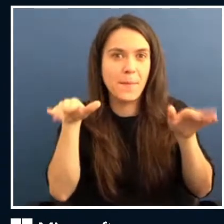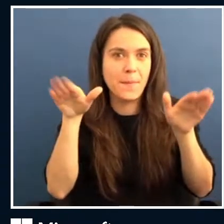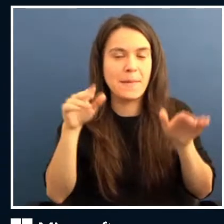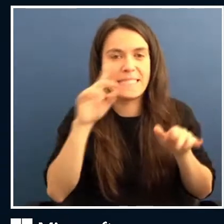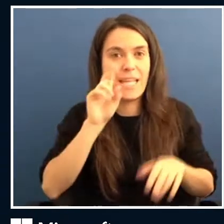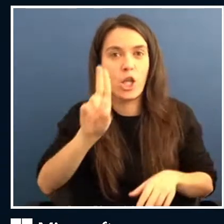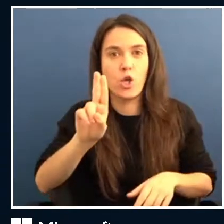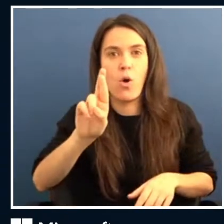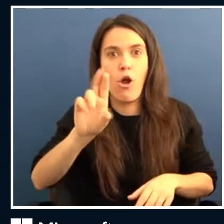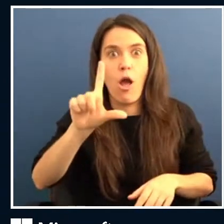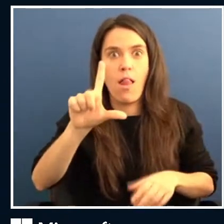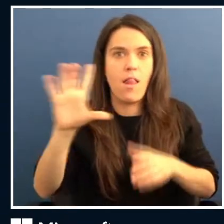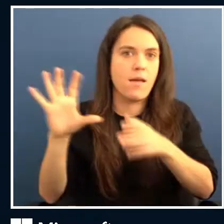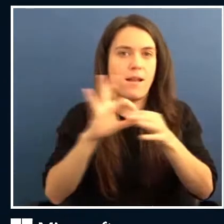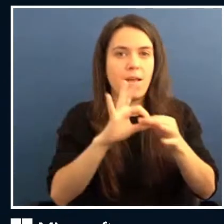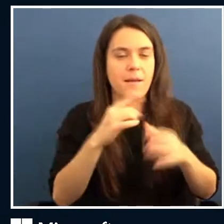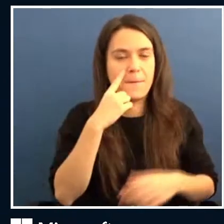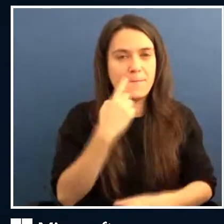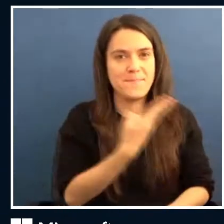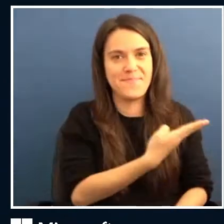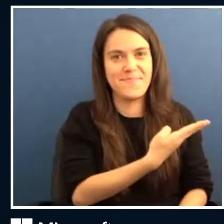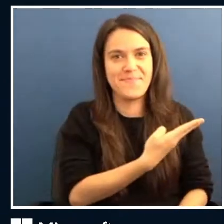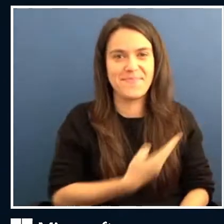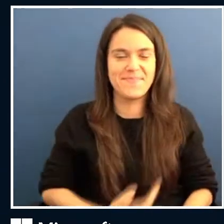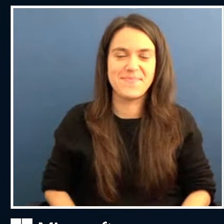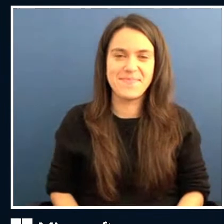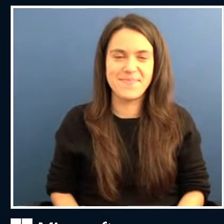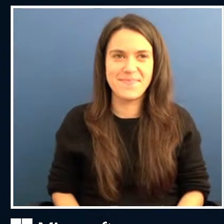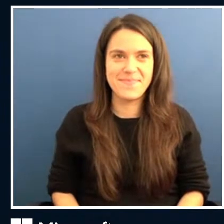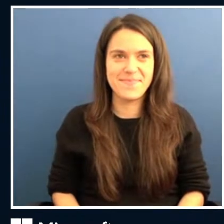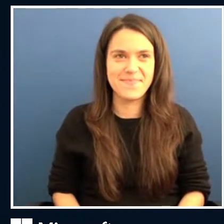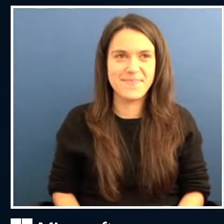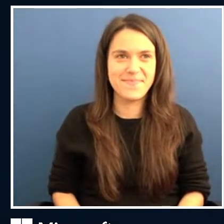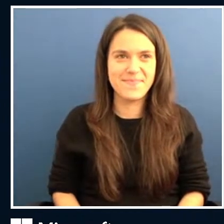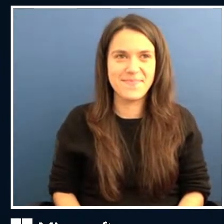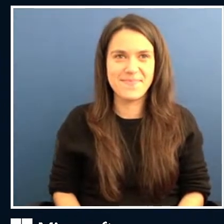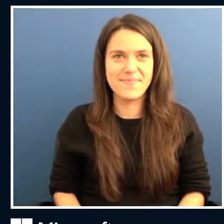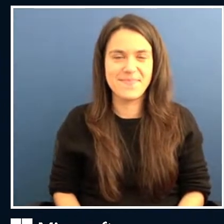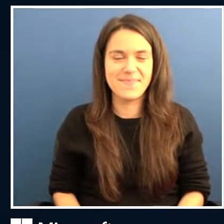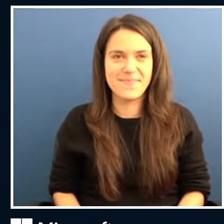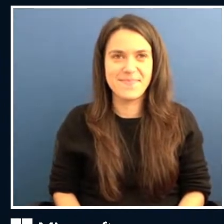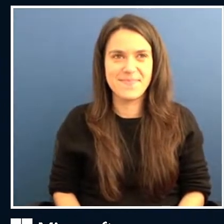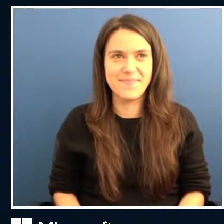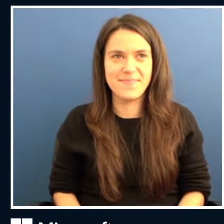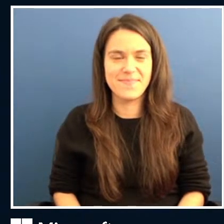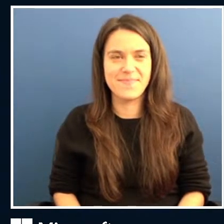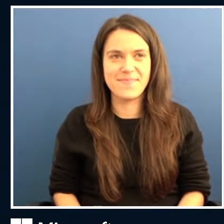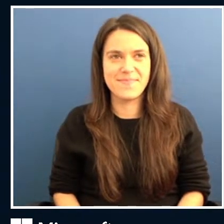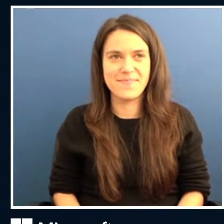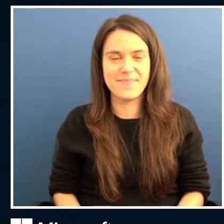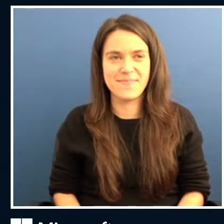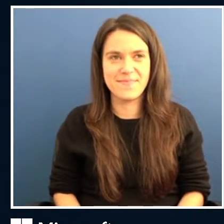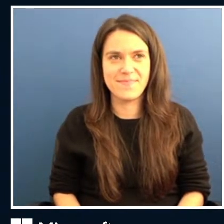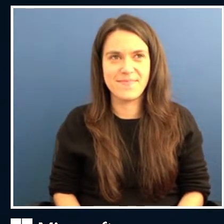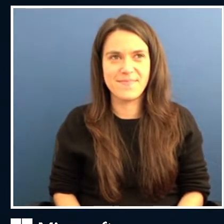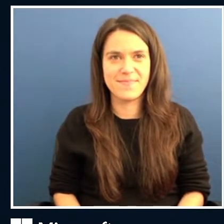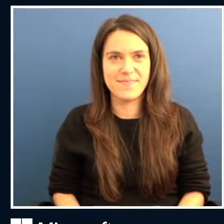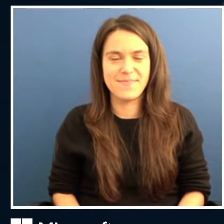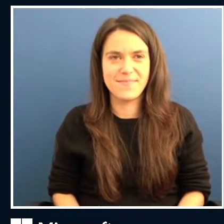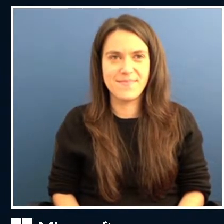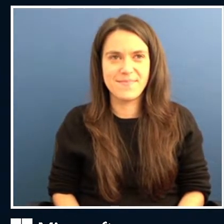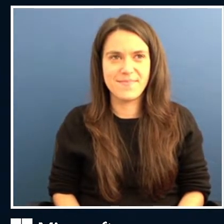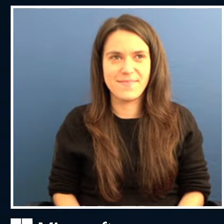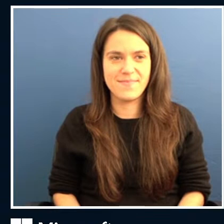link. We'll enter this here, and then we will take out the body, and then we'll